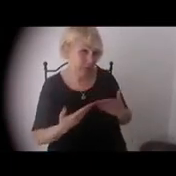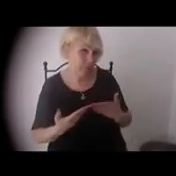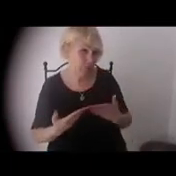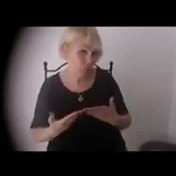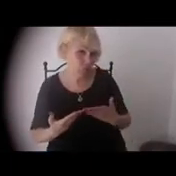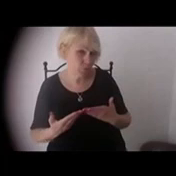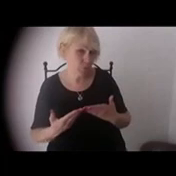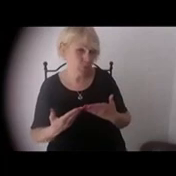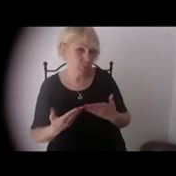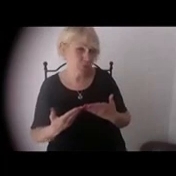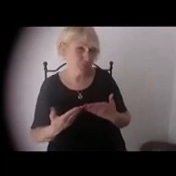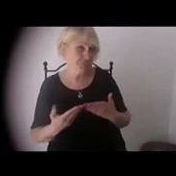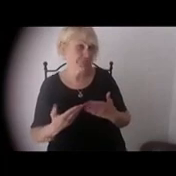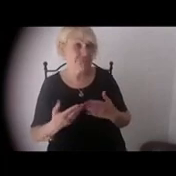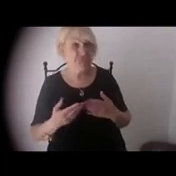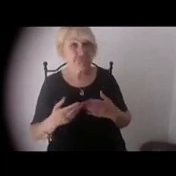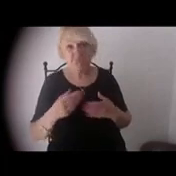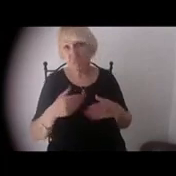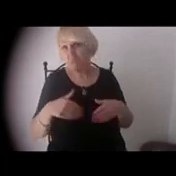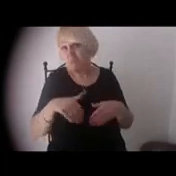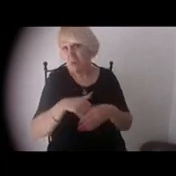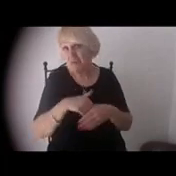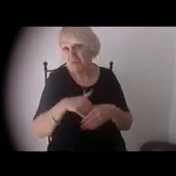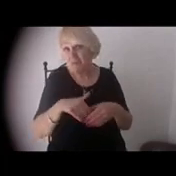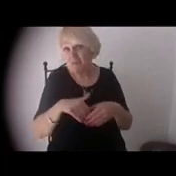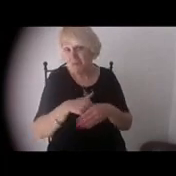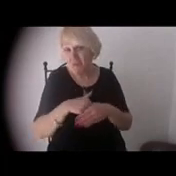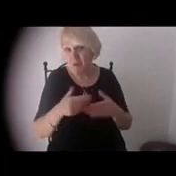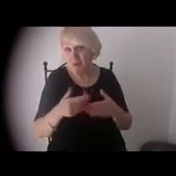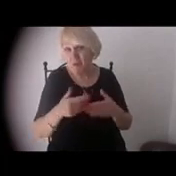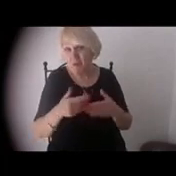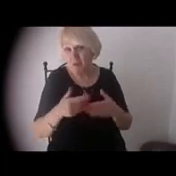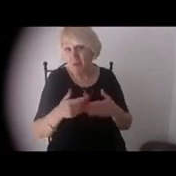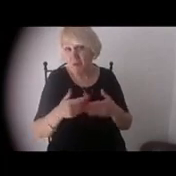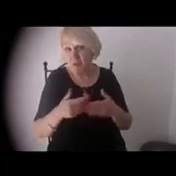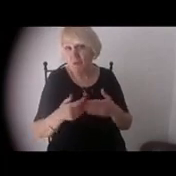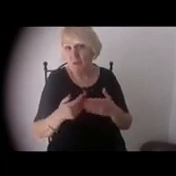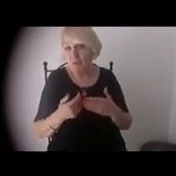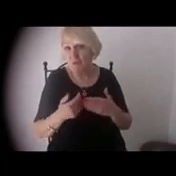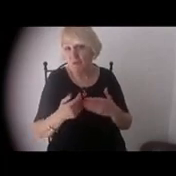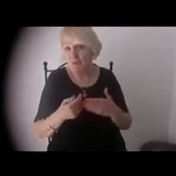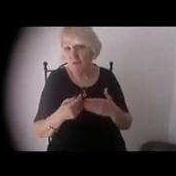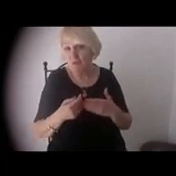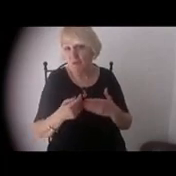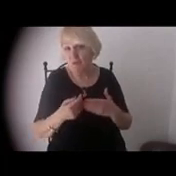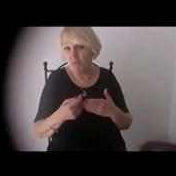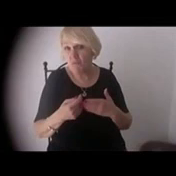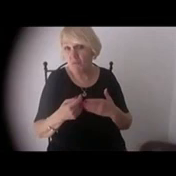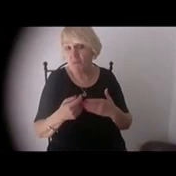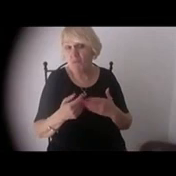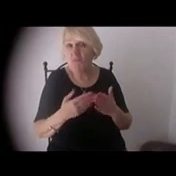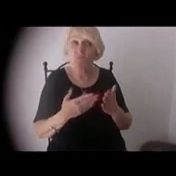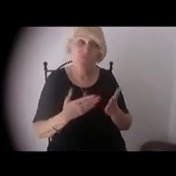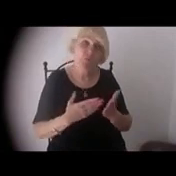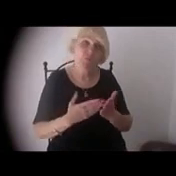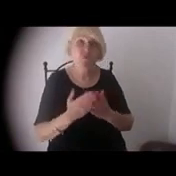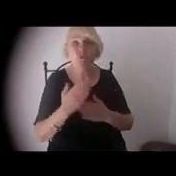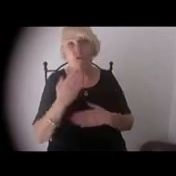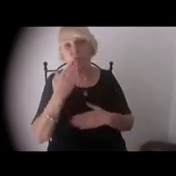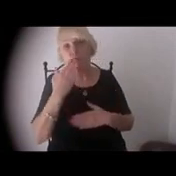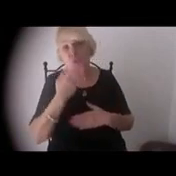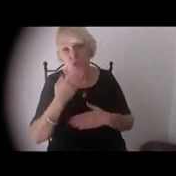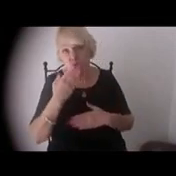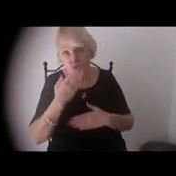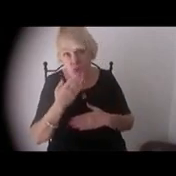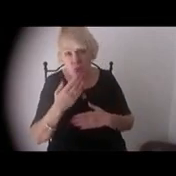also involve exploring support available through school. That we've also recently